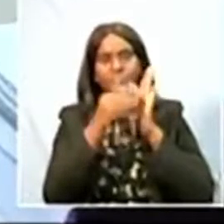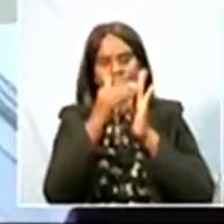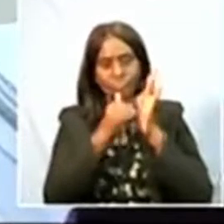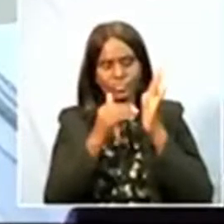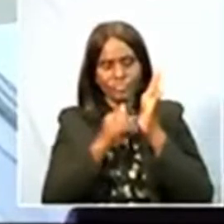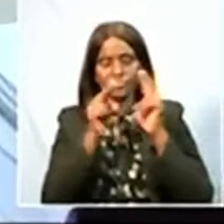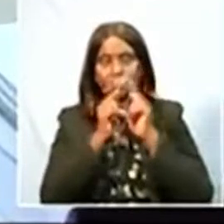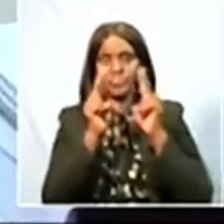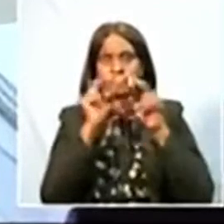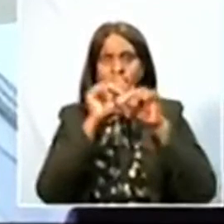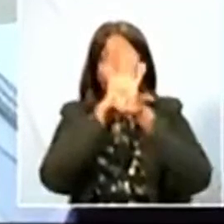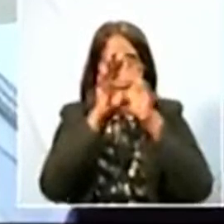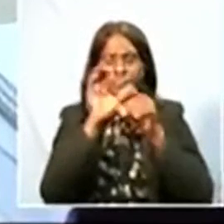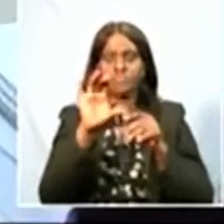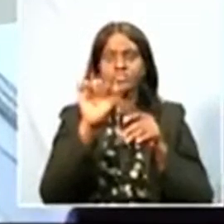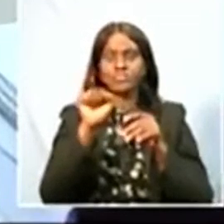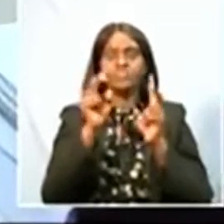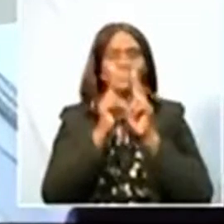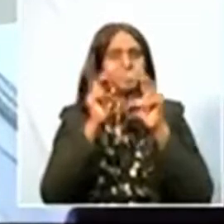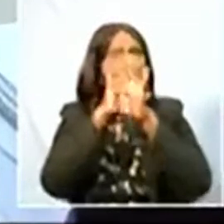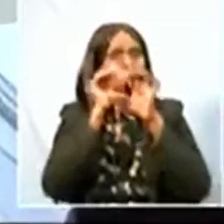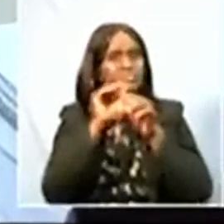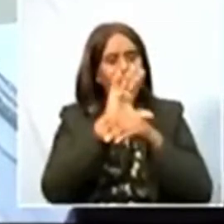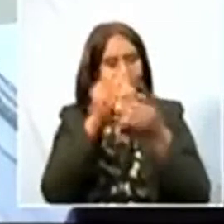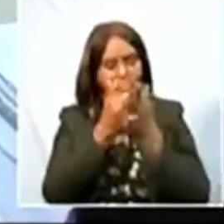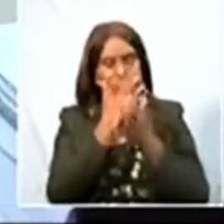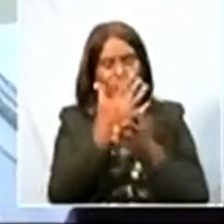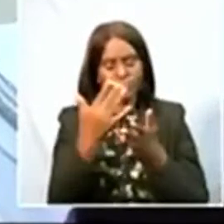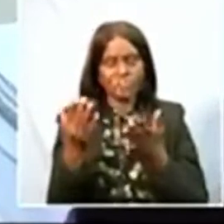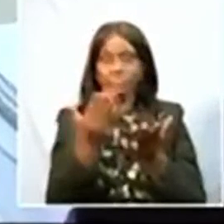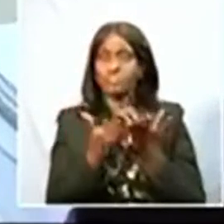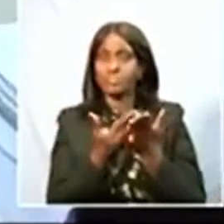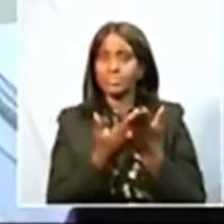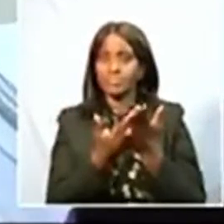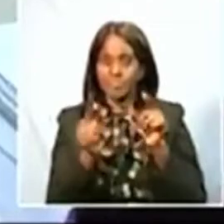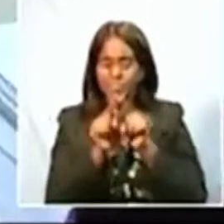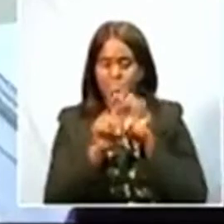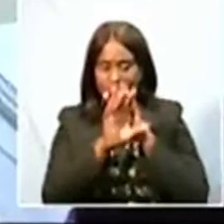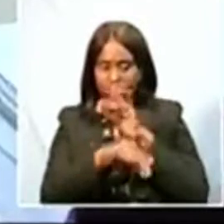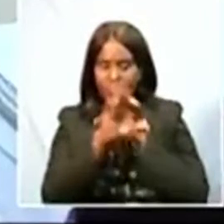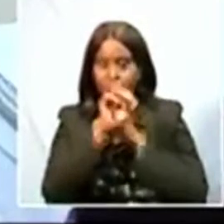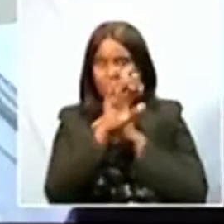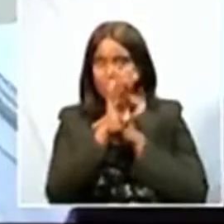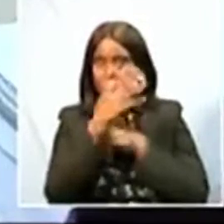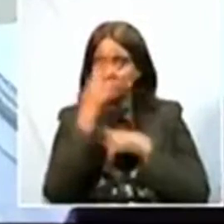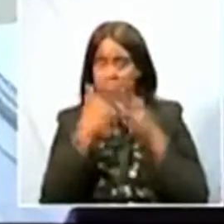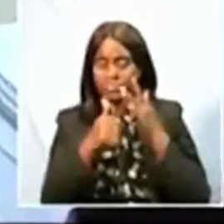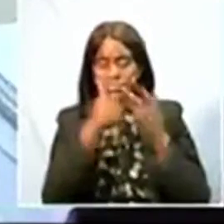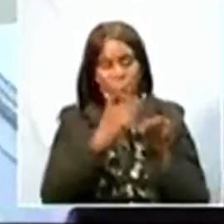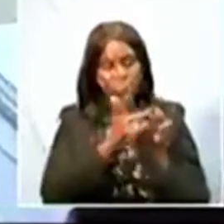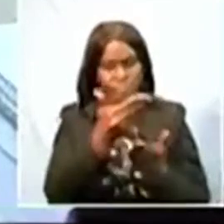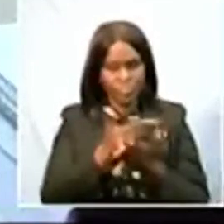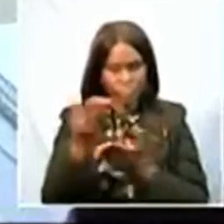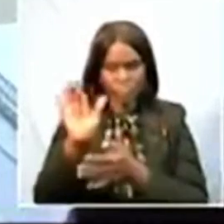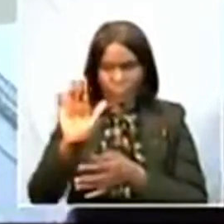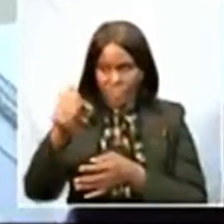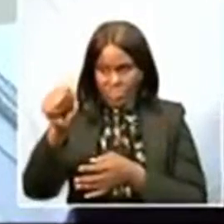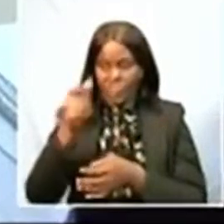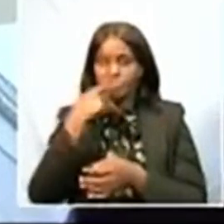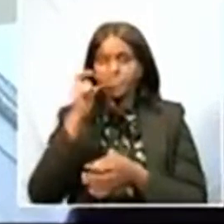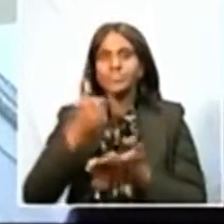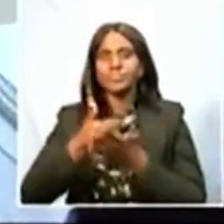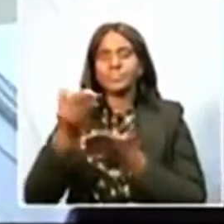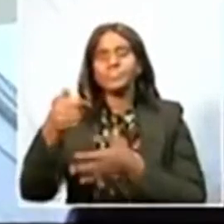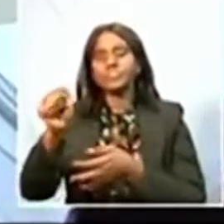clear, CS. All assets under CDF are supposed to be procured by yourselves.